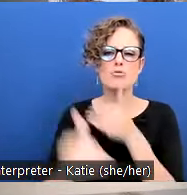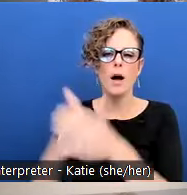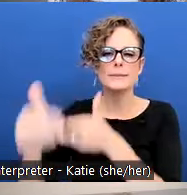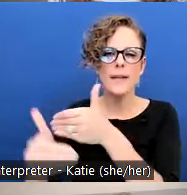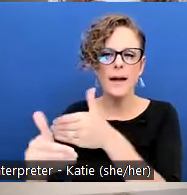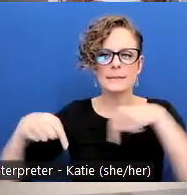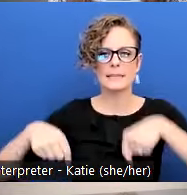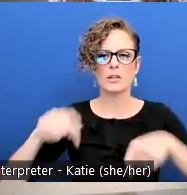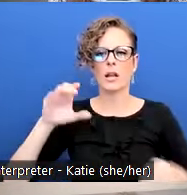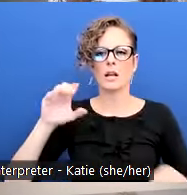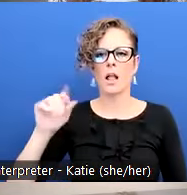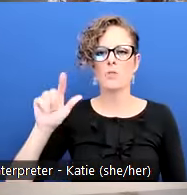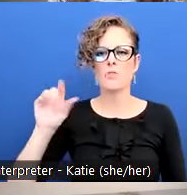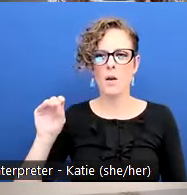certain